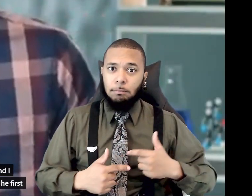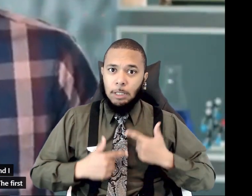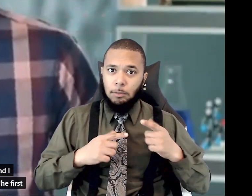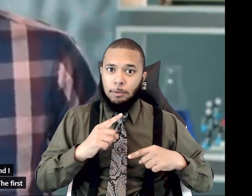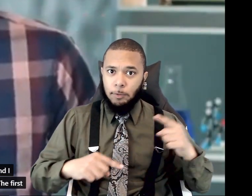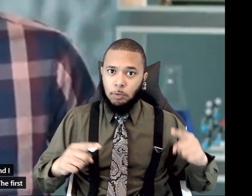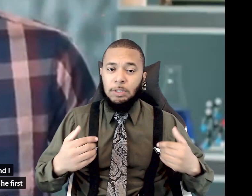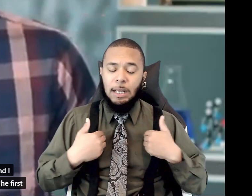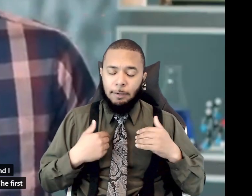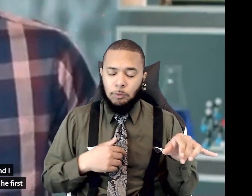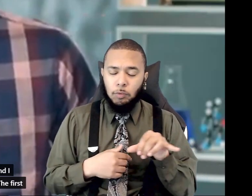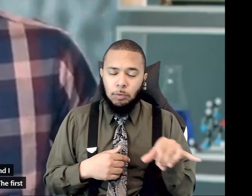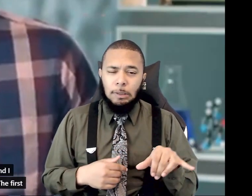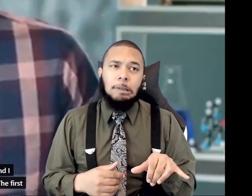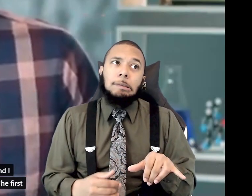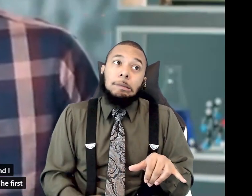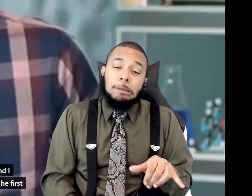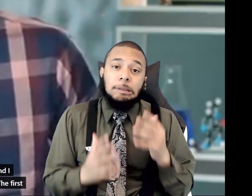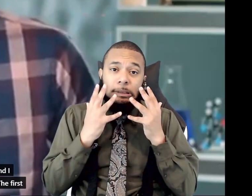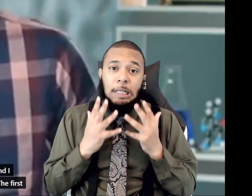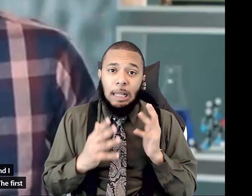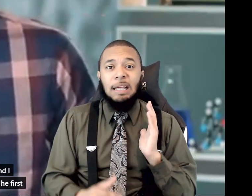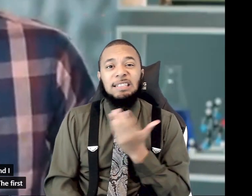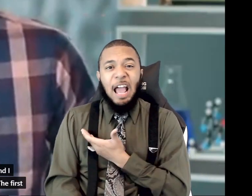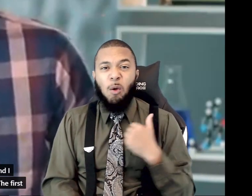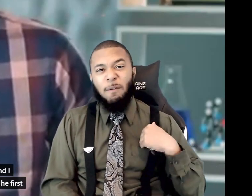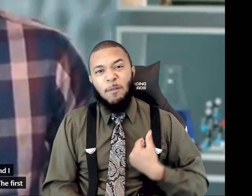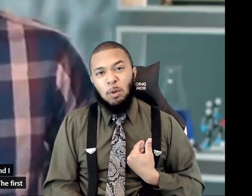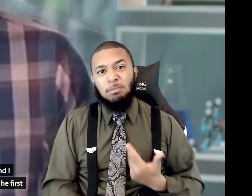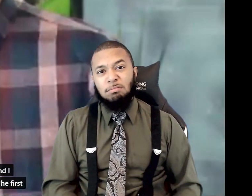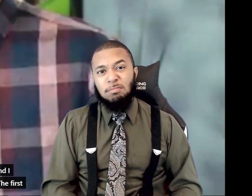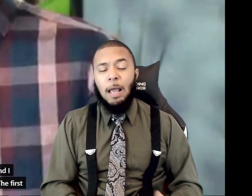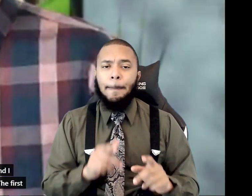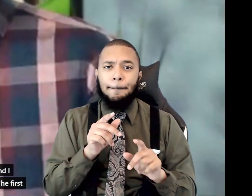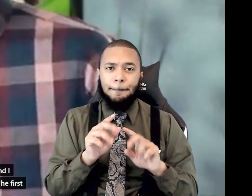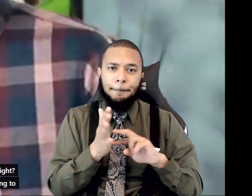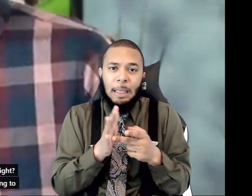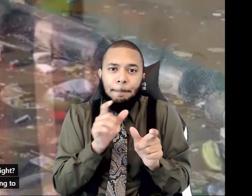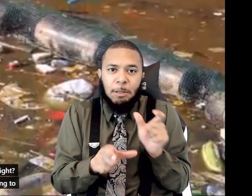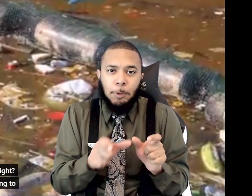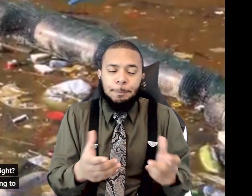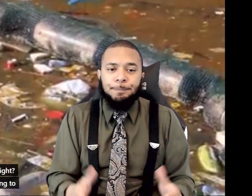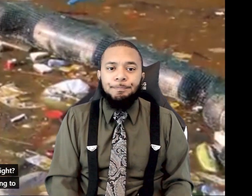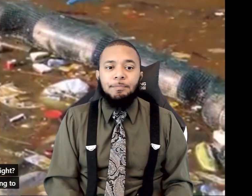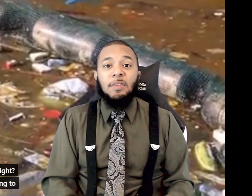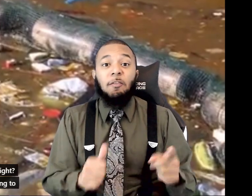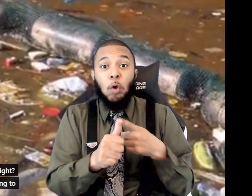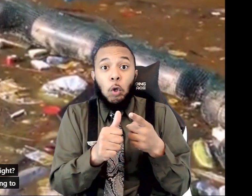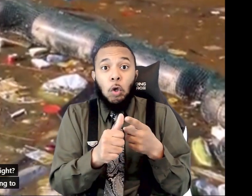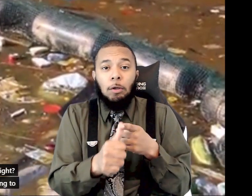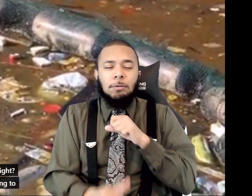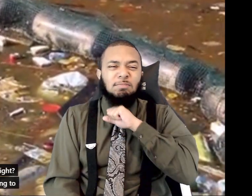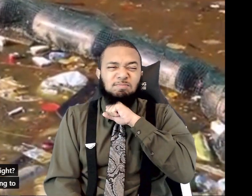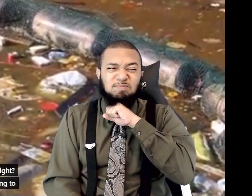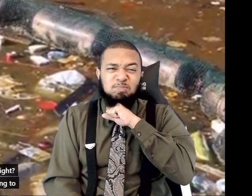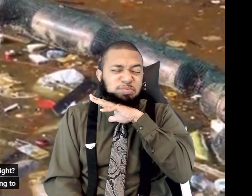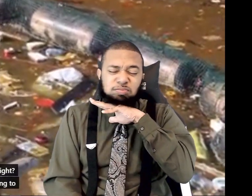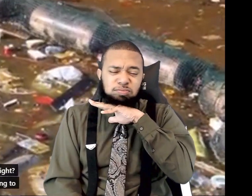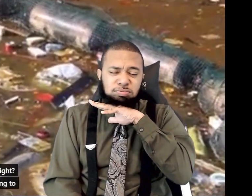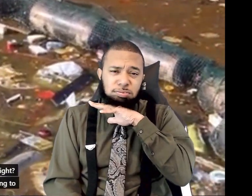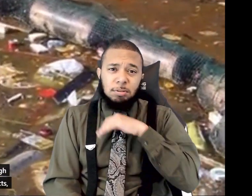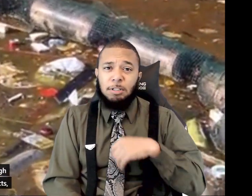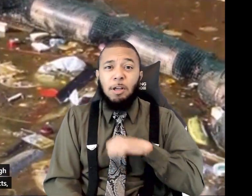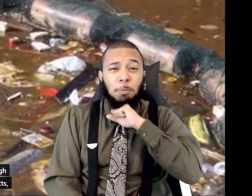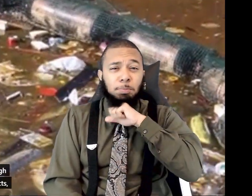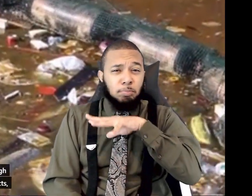of these are kind of our fault, and I say our fault as human beings. The first of which would be pollution. Right, most pollution